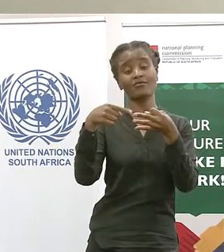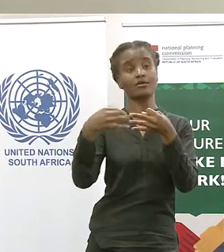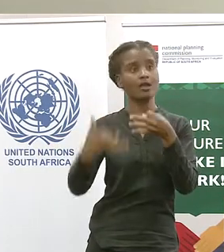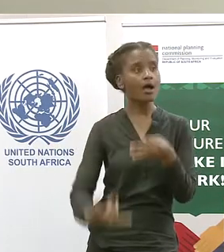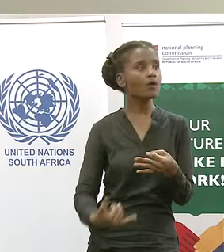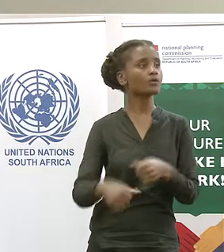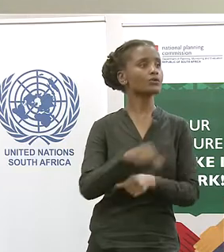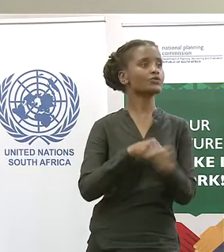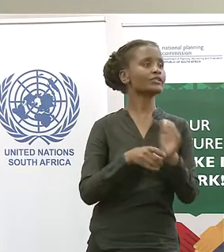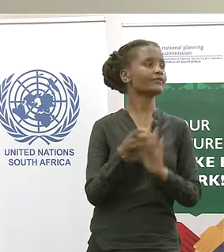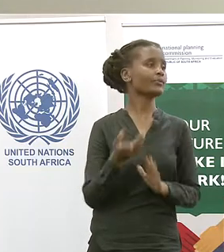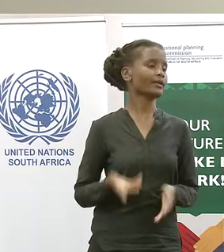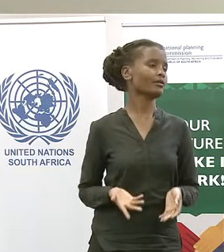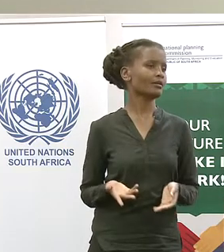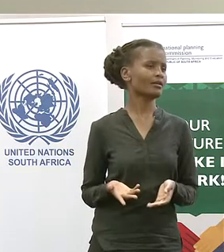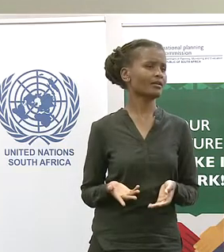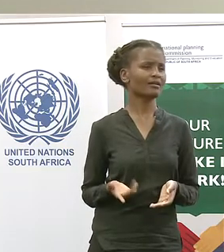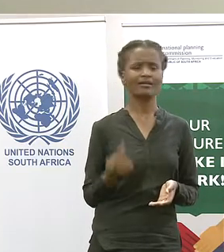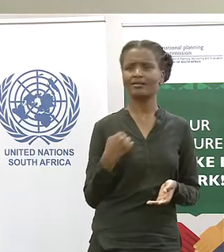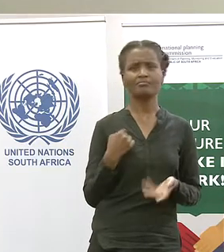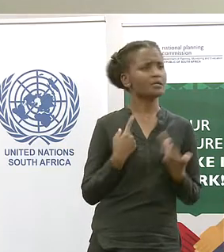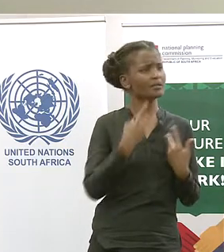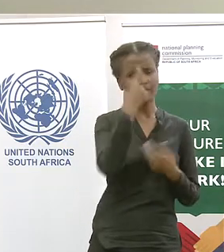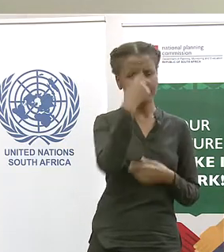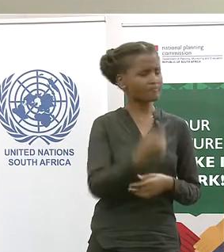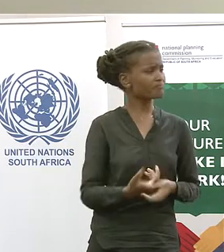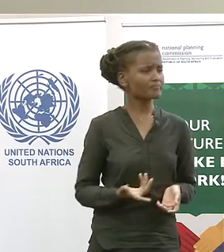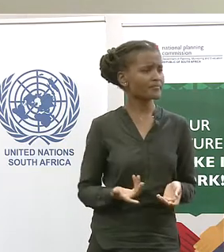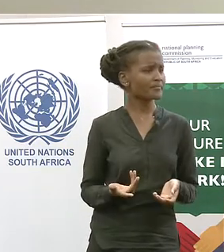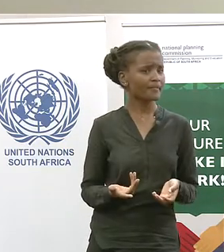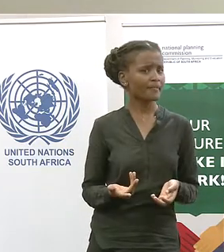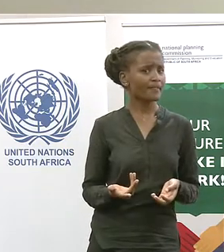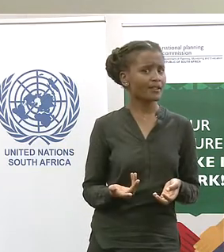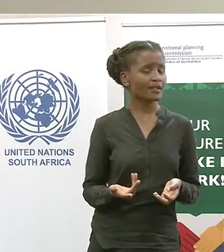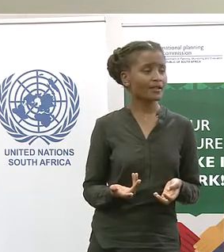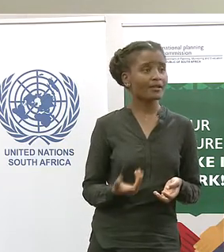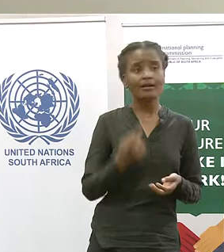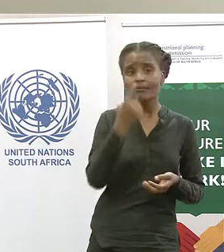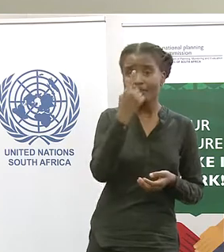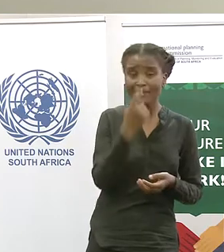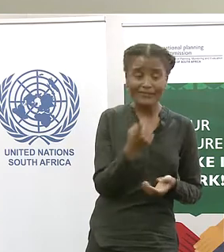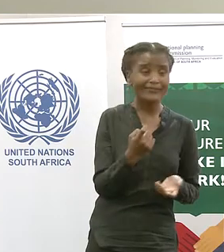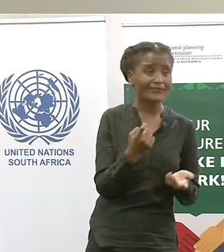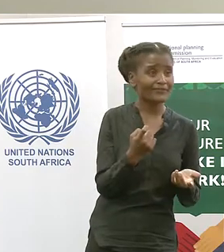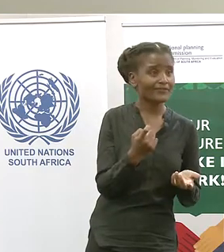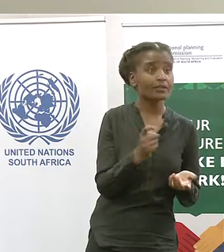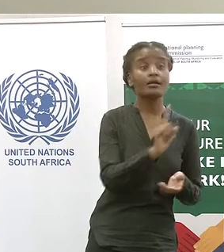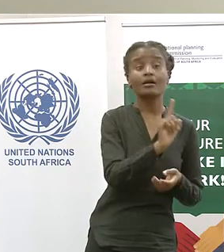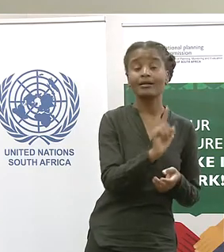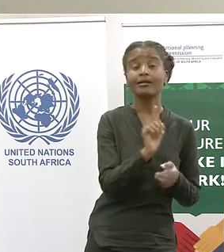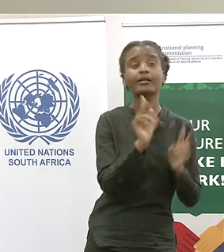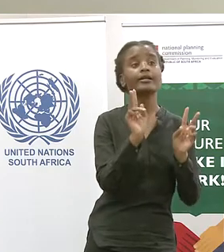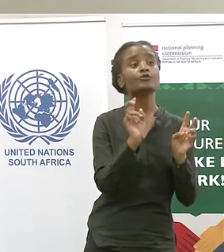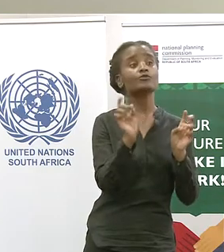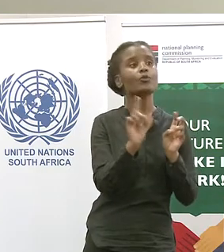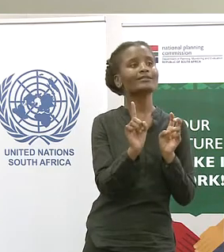Social Development. I am still not convinced that, you know, and the issue is not